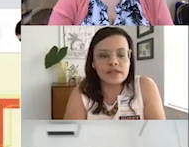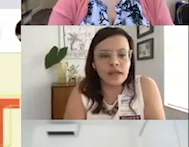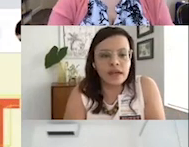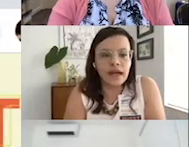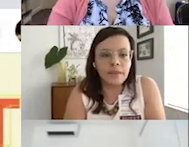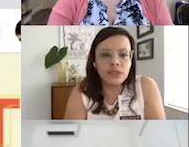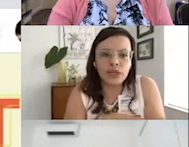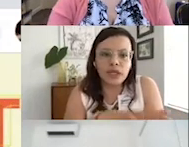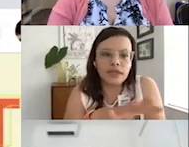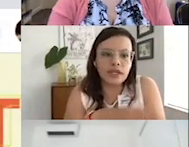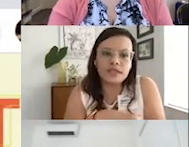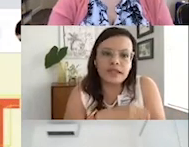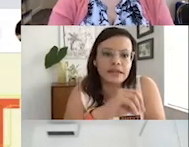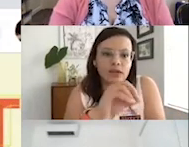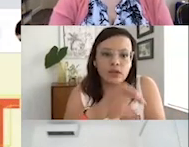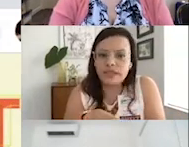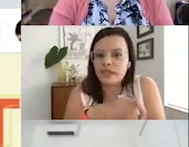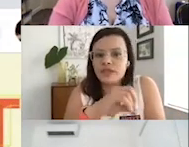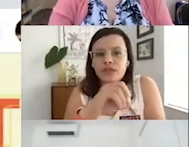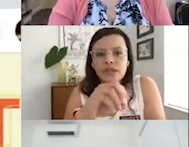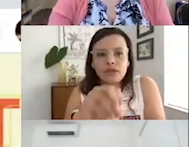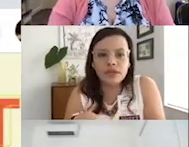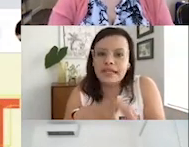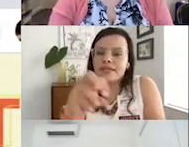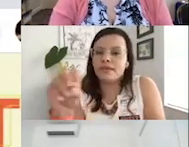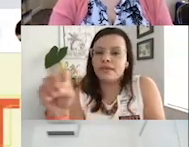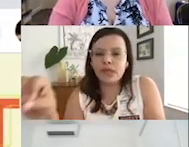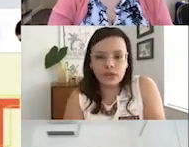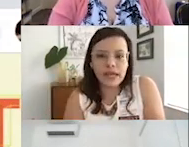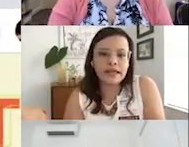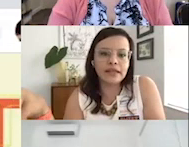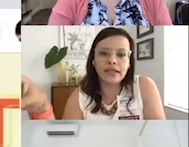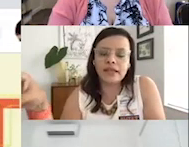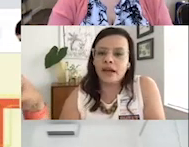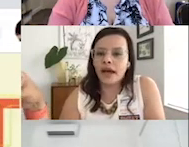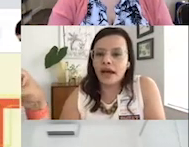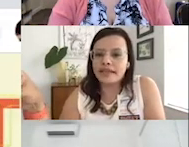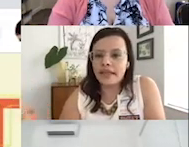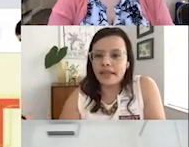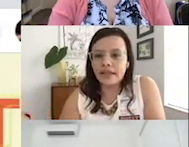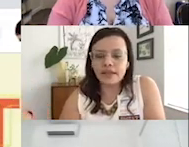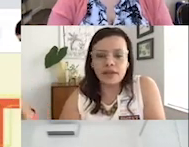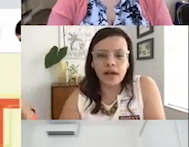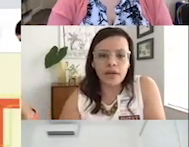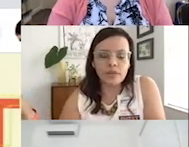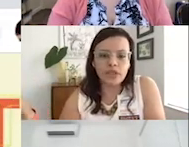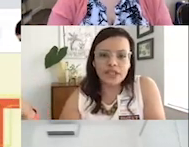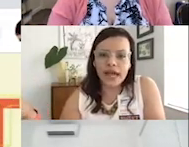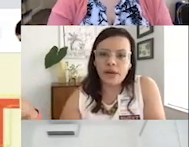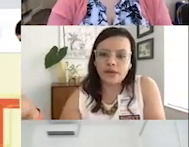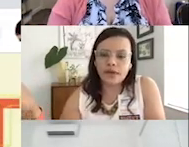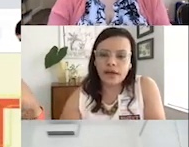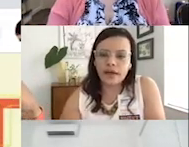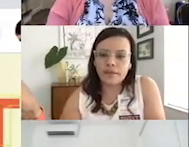differences between terms like decolonization, decolonialism, decoloniality. Sadie